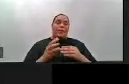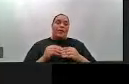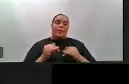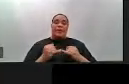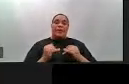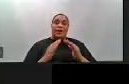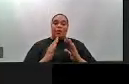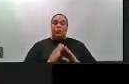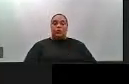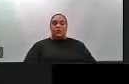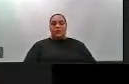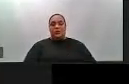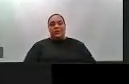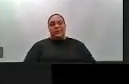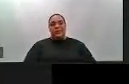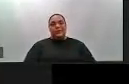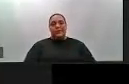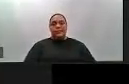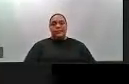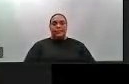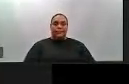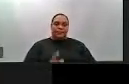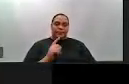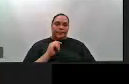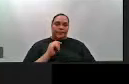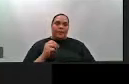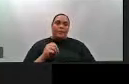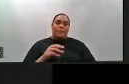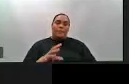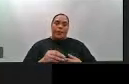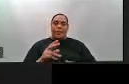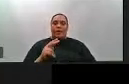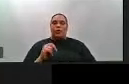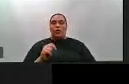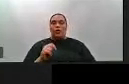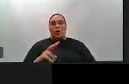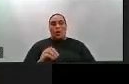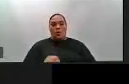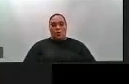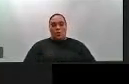House? I recognize Member Nkondlo.